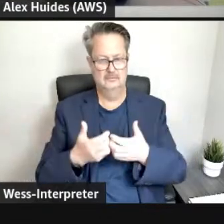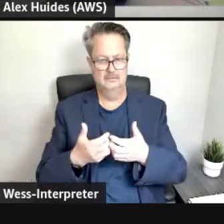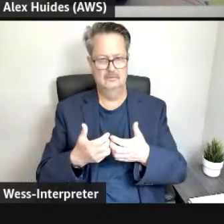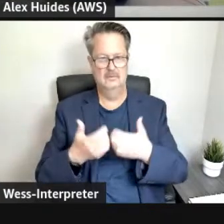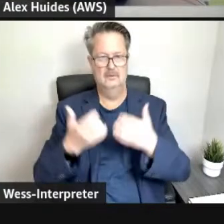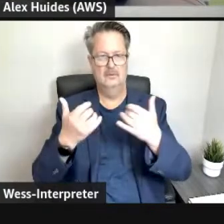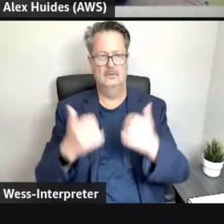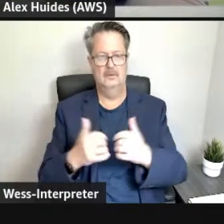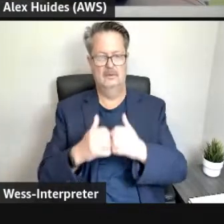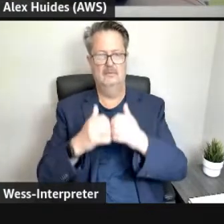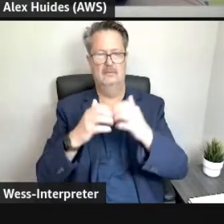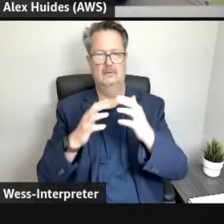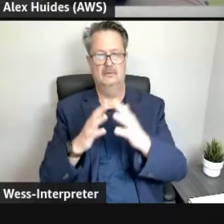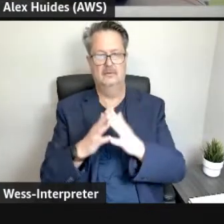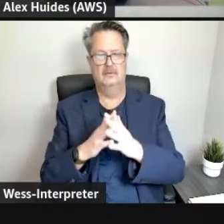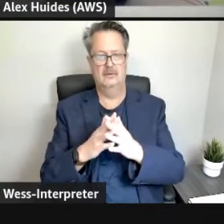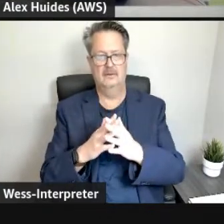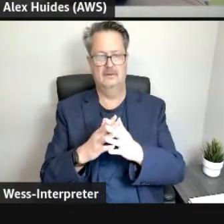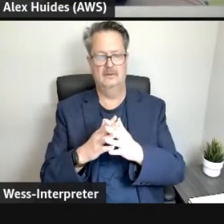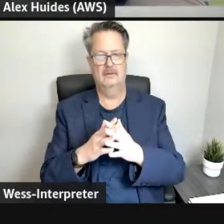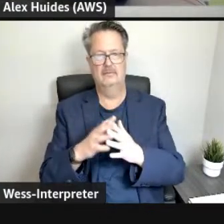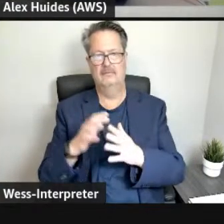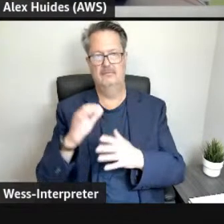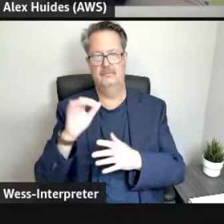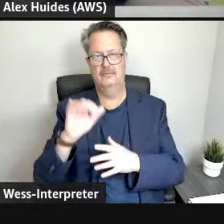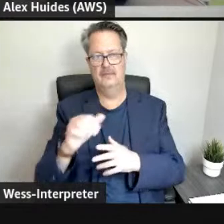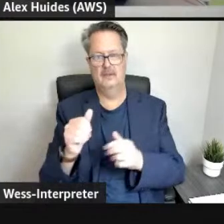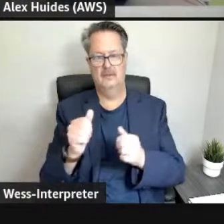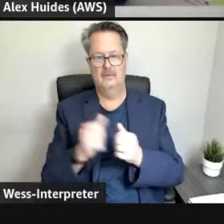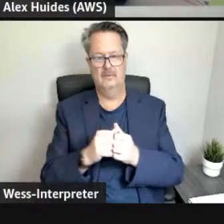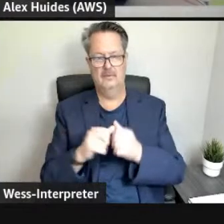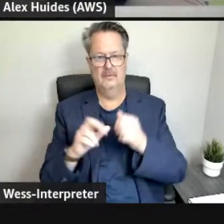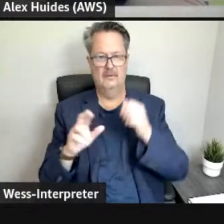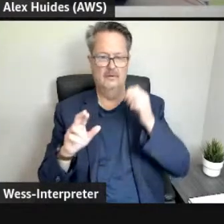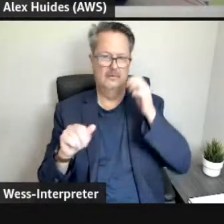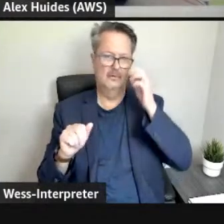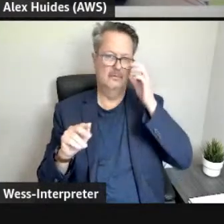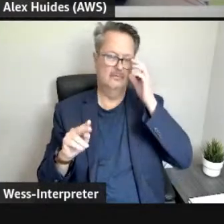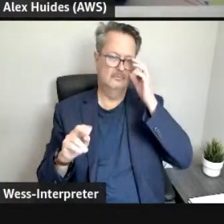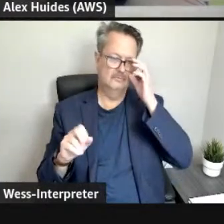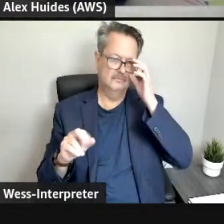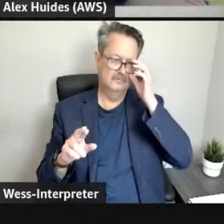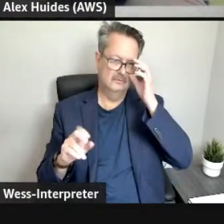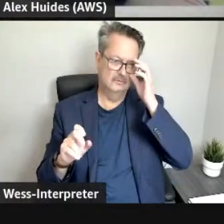this associated service, VPC Lattice service resource.